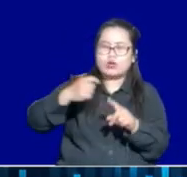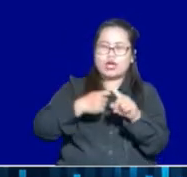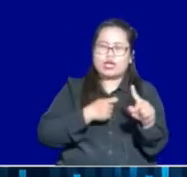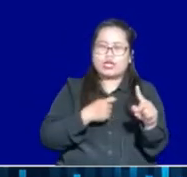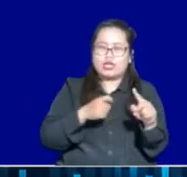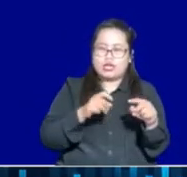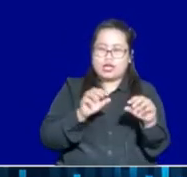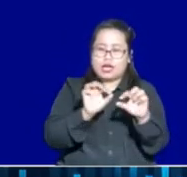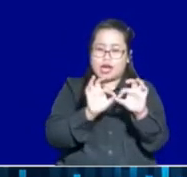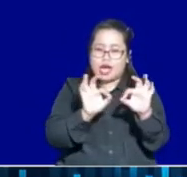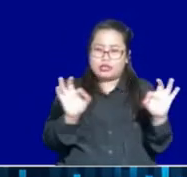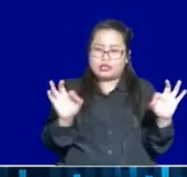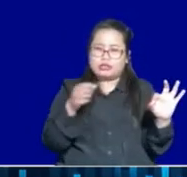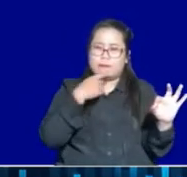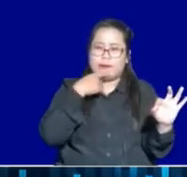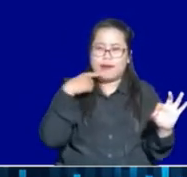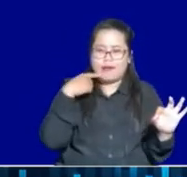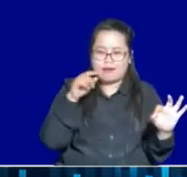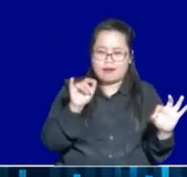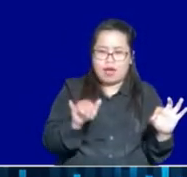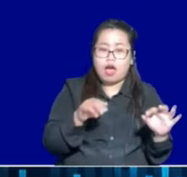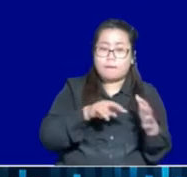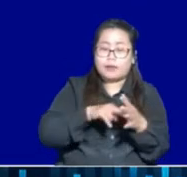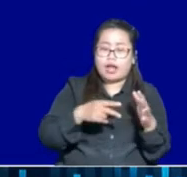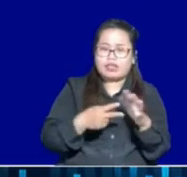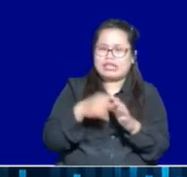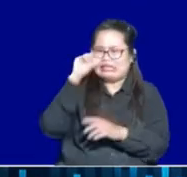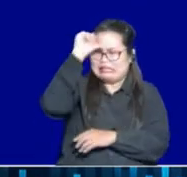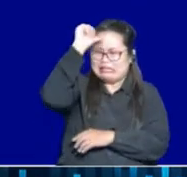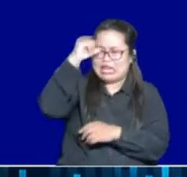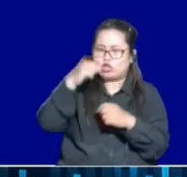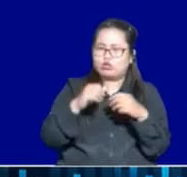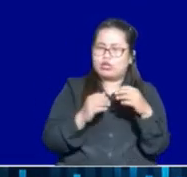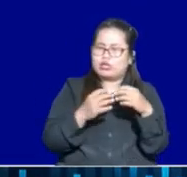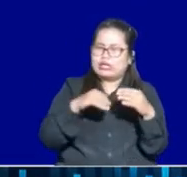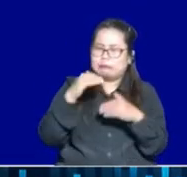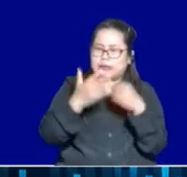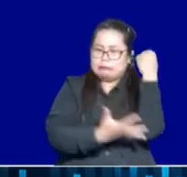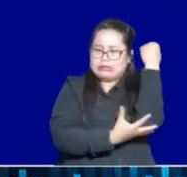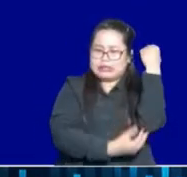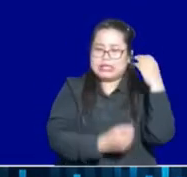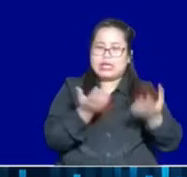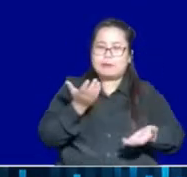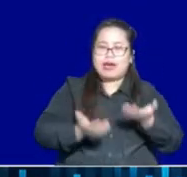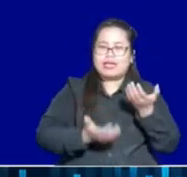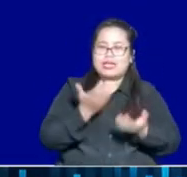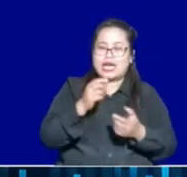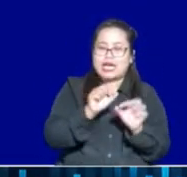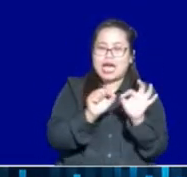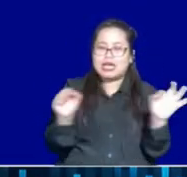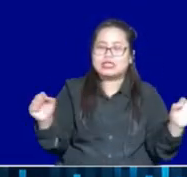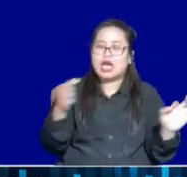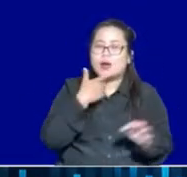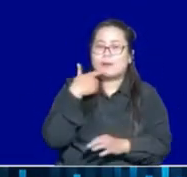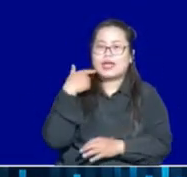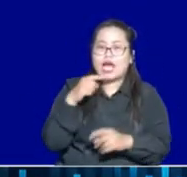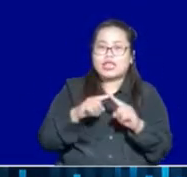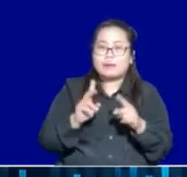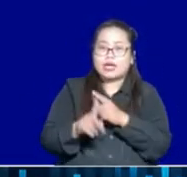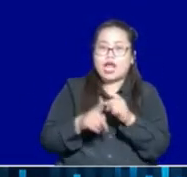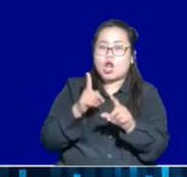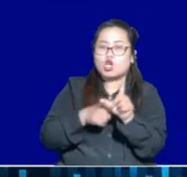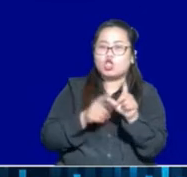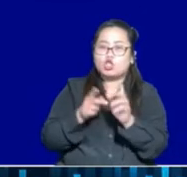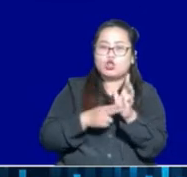India is poorer than the red line, while Greece is much richer than the red line. Well, guess what? I've